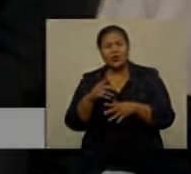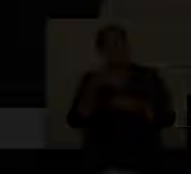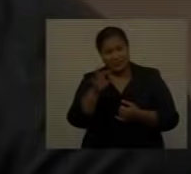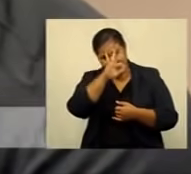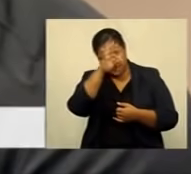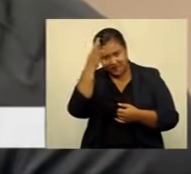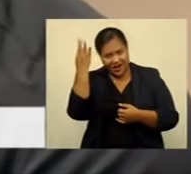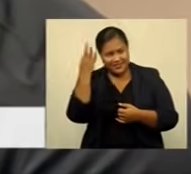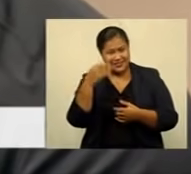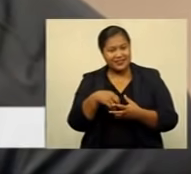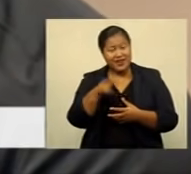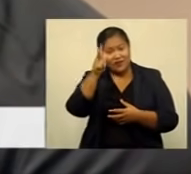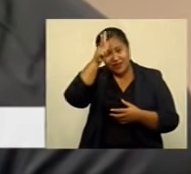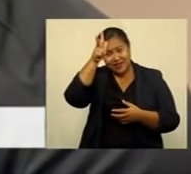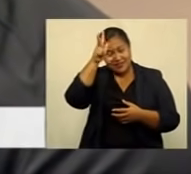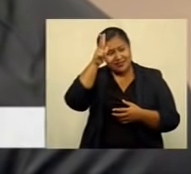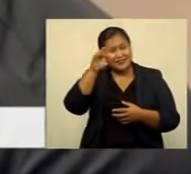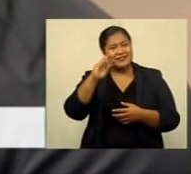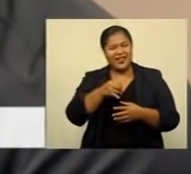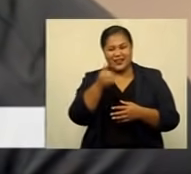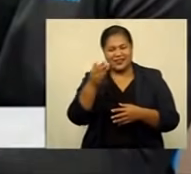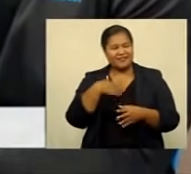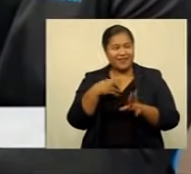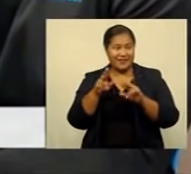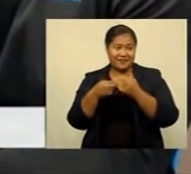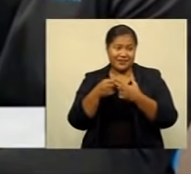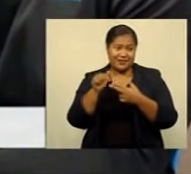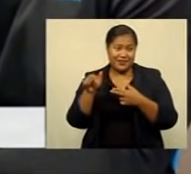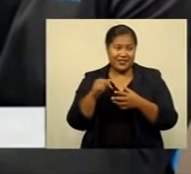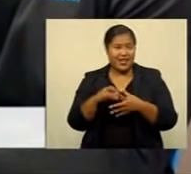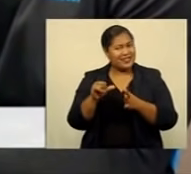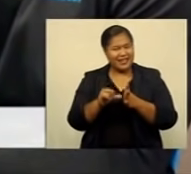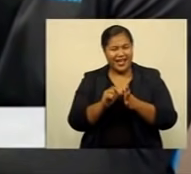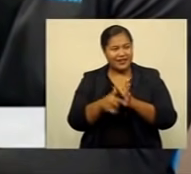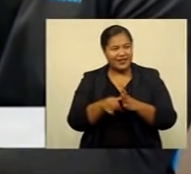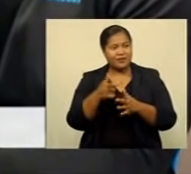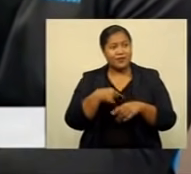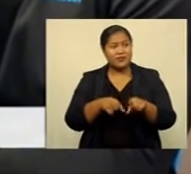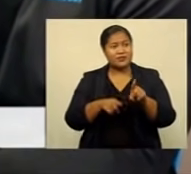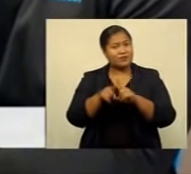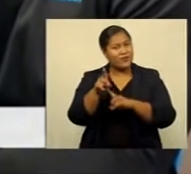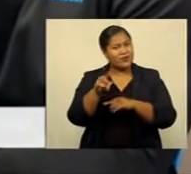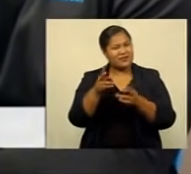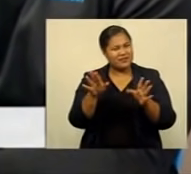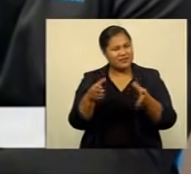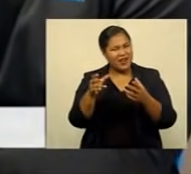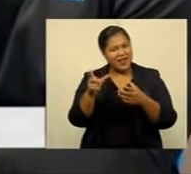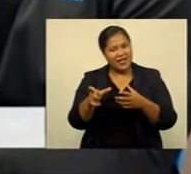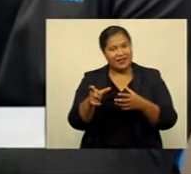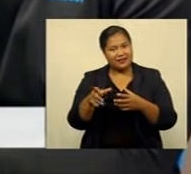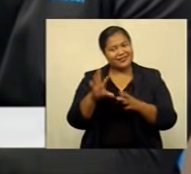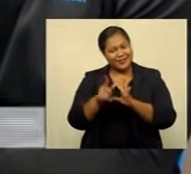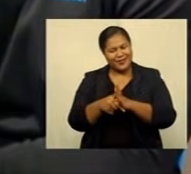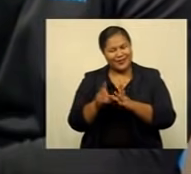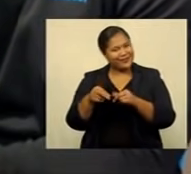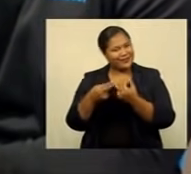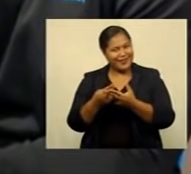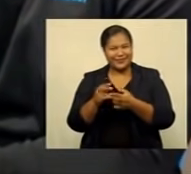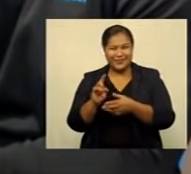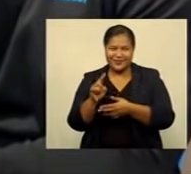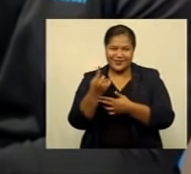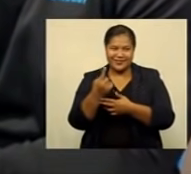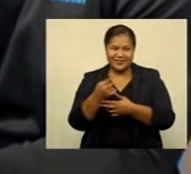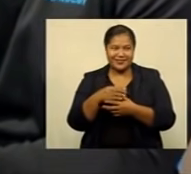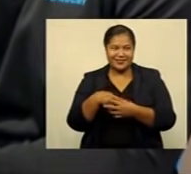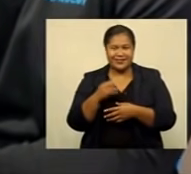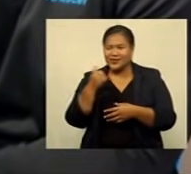You'll get there. It's been a hard time to most of the players, they risk their life to leave their family alone in overseas to